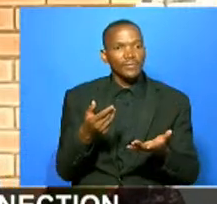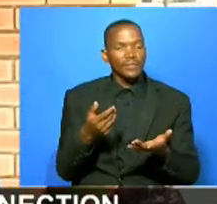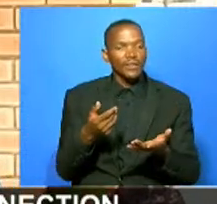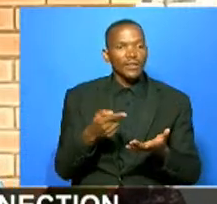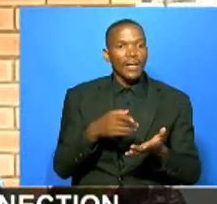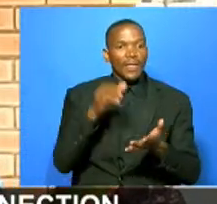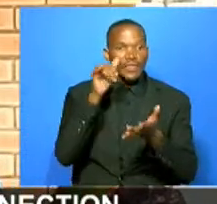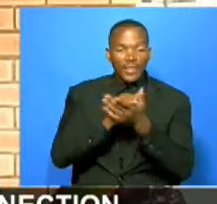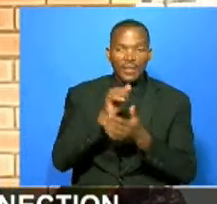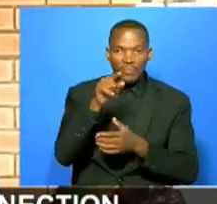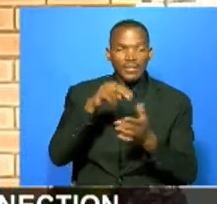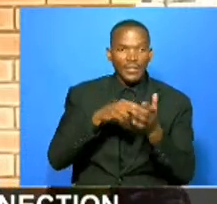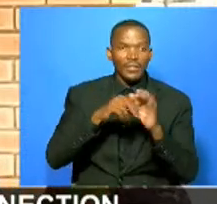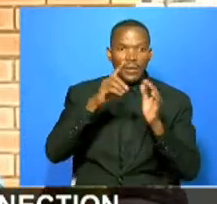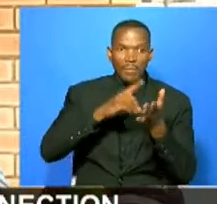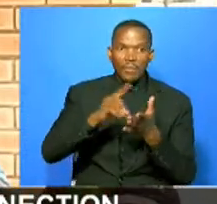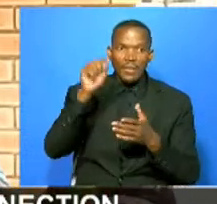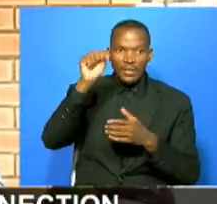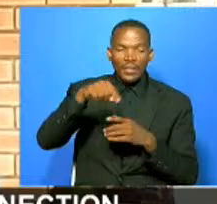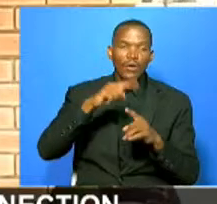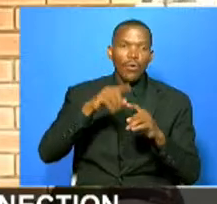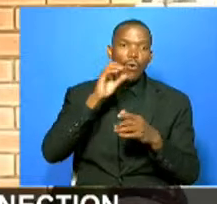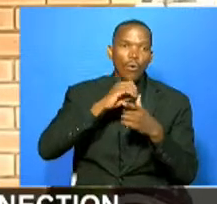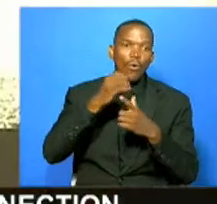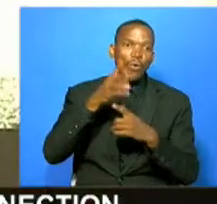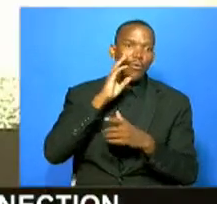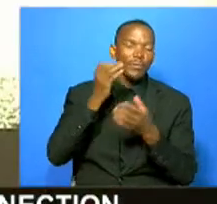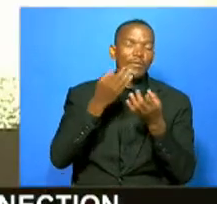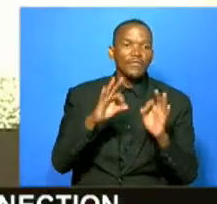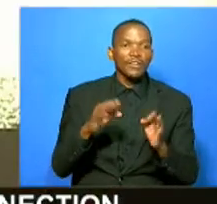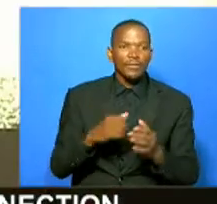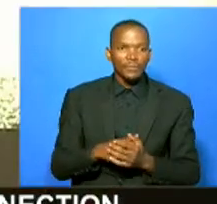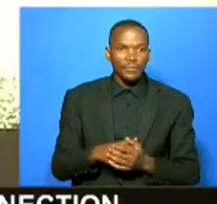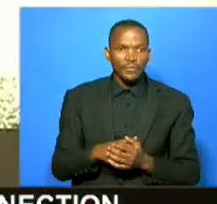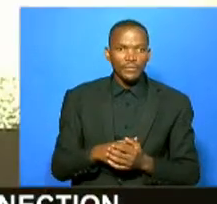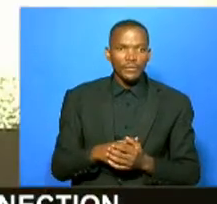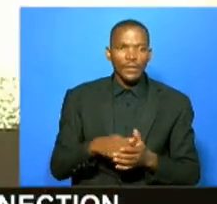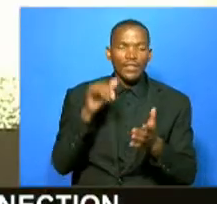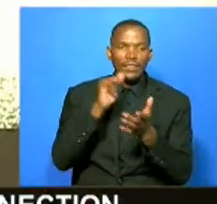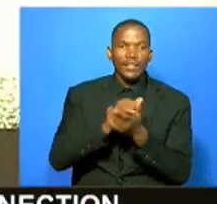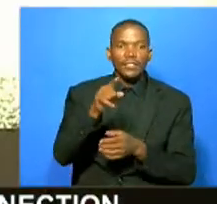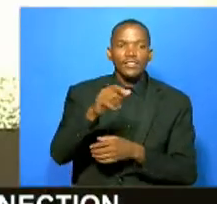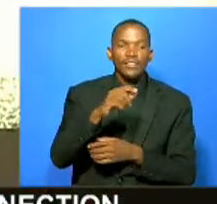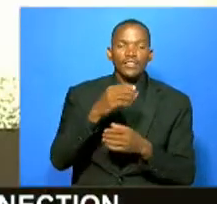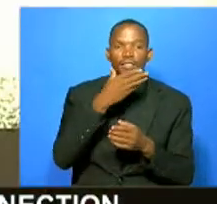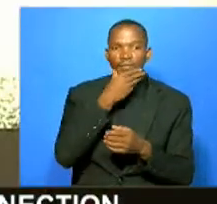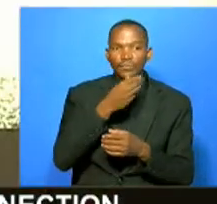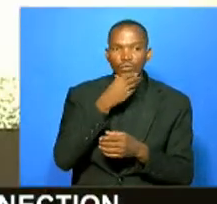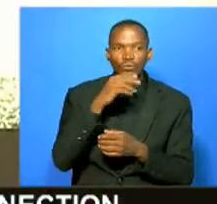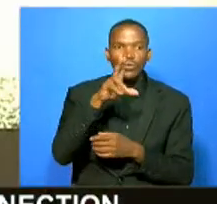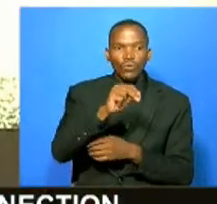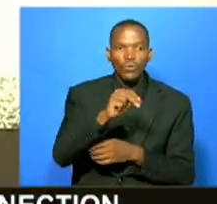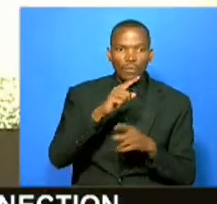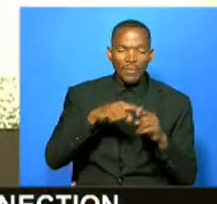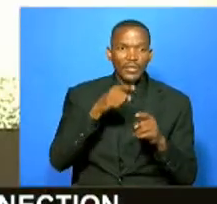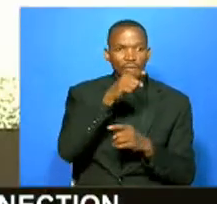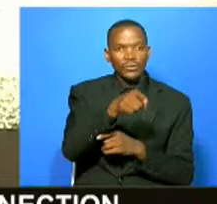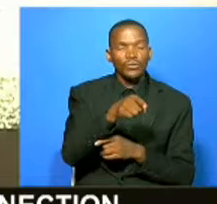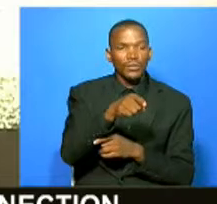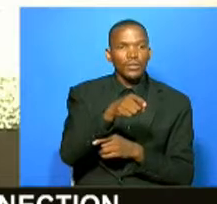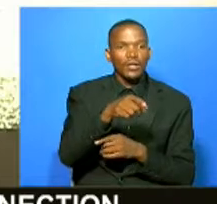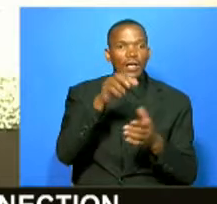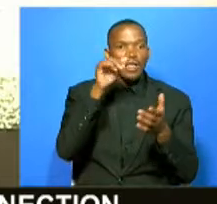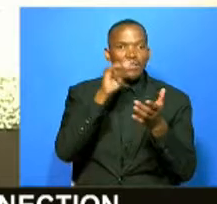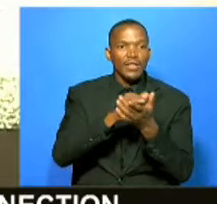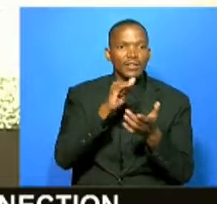le gone go ntse go a duelo kana e ta nna mahala nene eo is simple no a ke rwa bo setse e le gore yeo